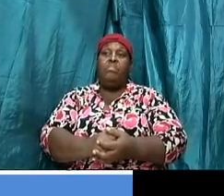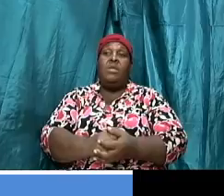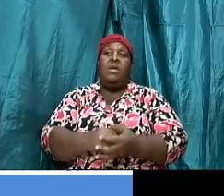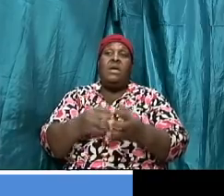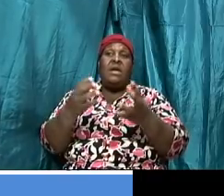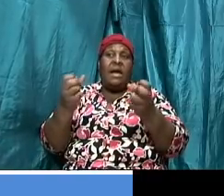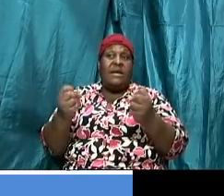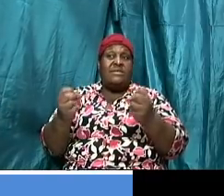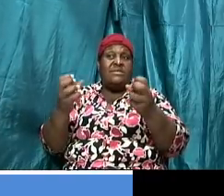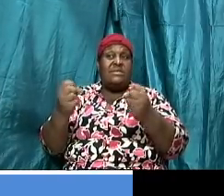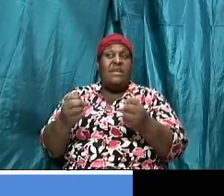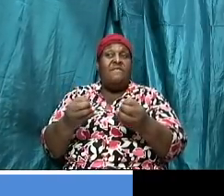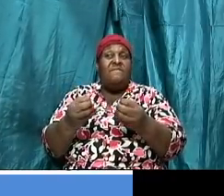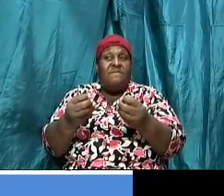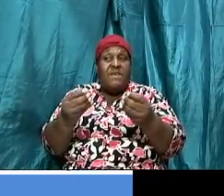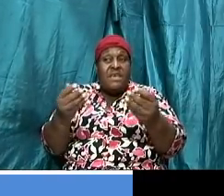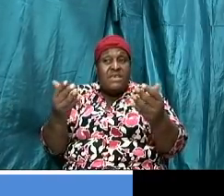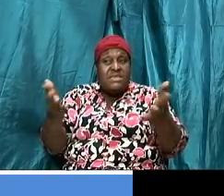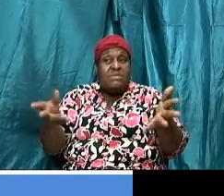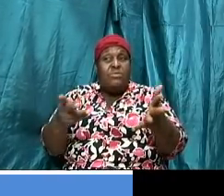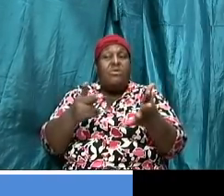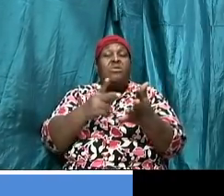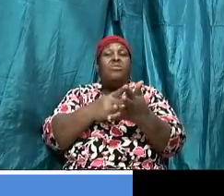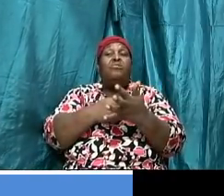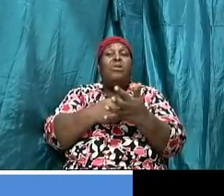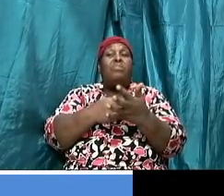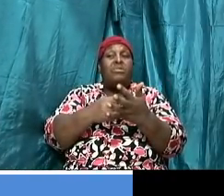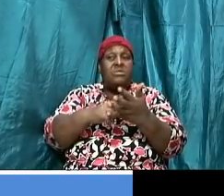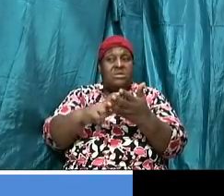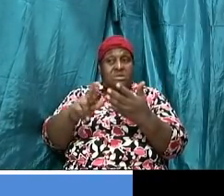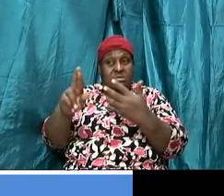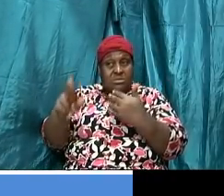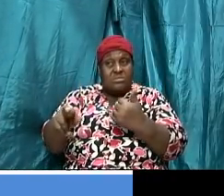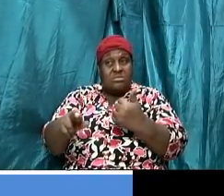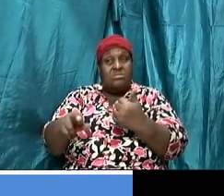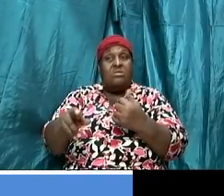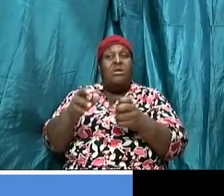A sign is a visible representation of something.